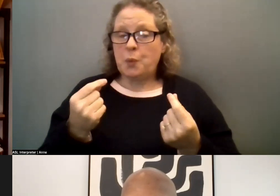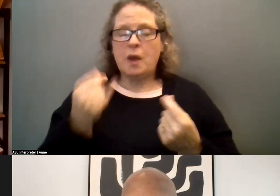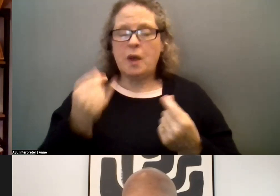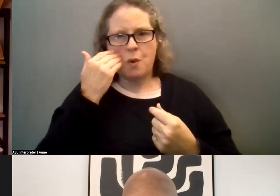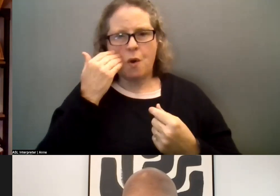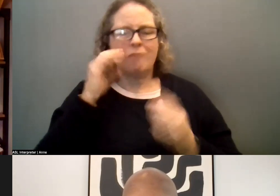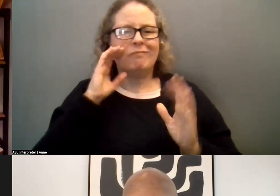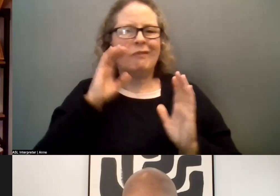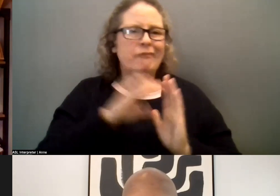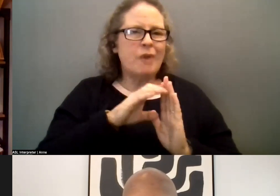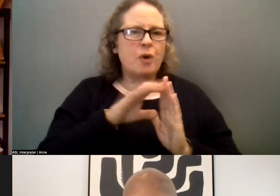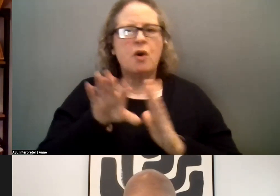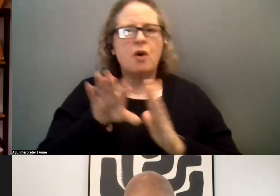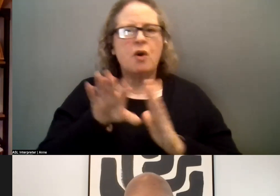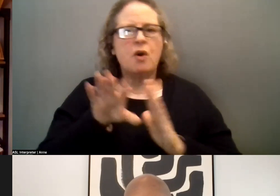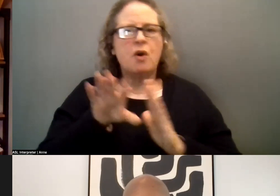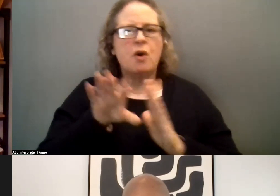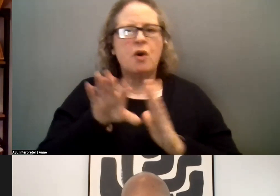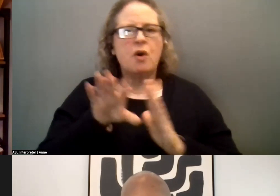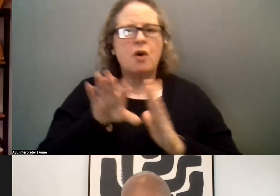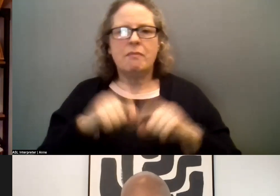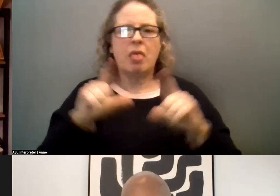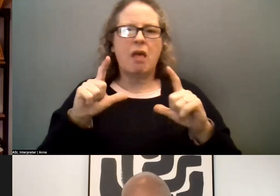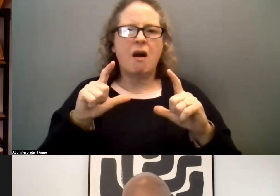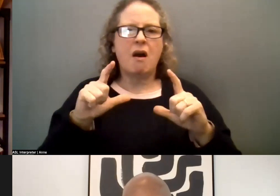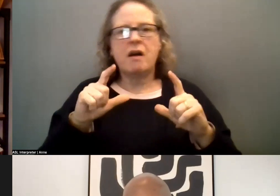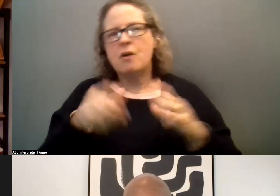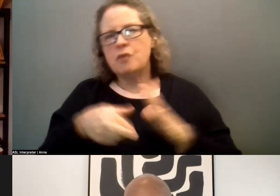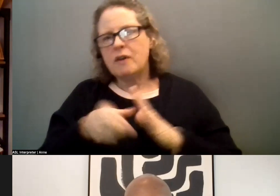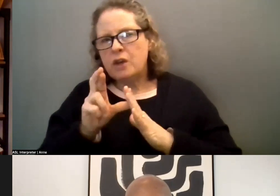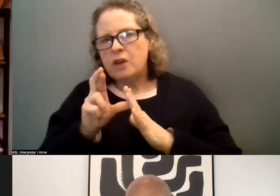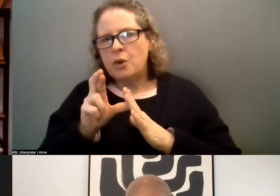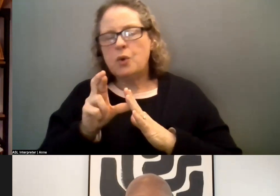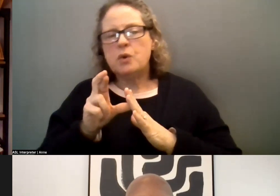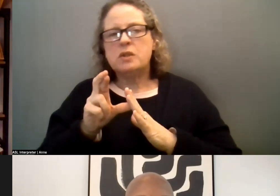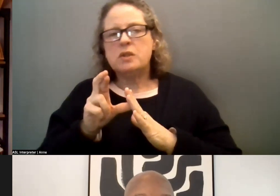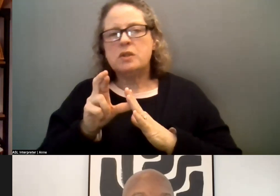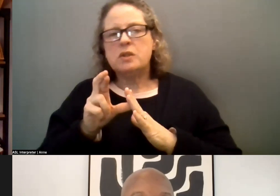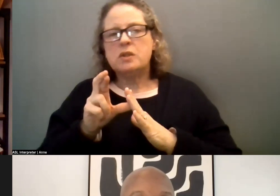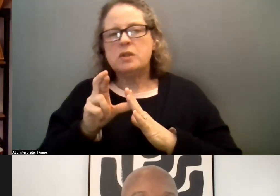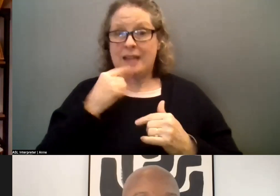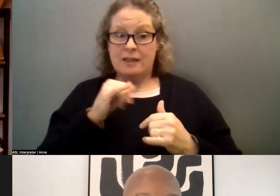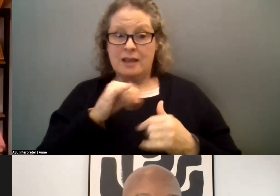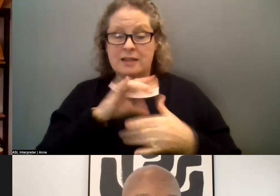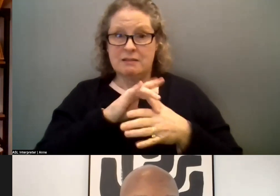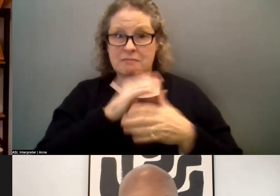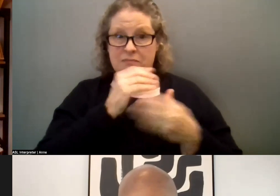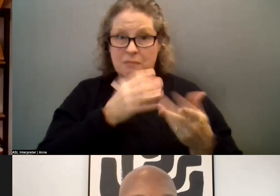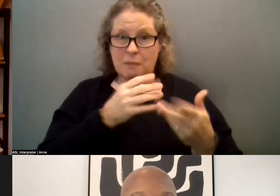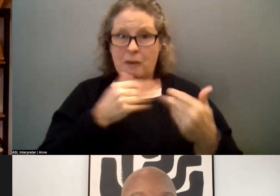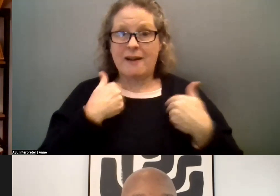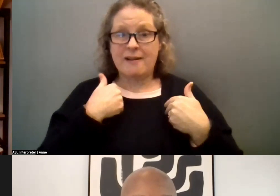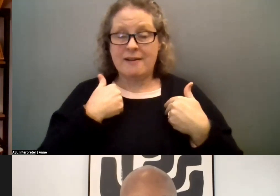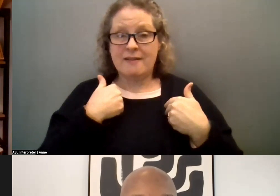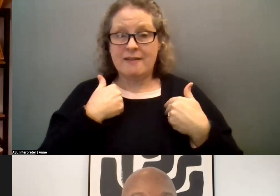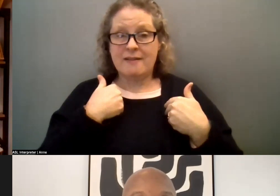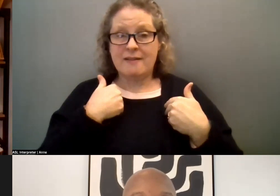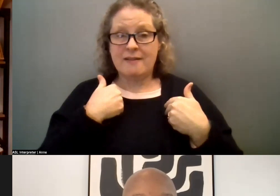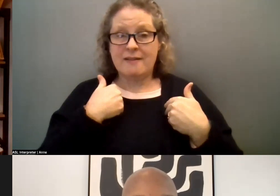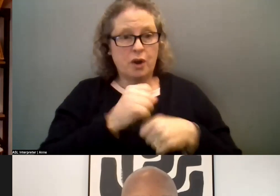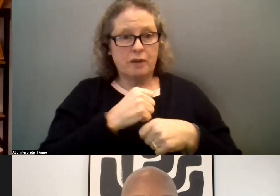photos, blog, reviews, we say, okay, here's the content that we have. The work has been done in generating